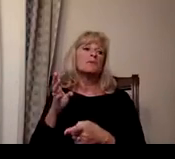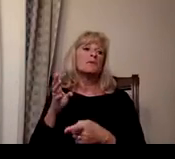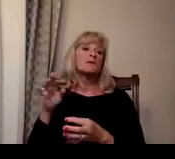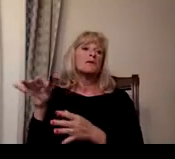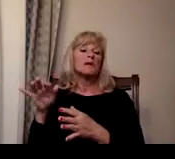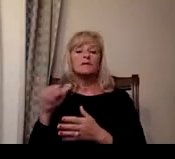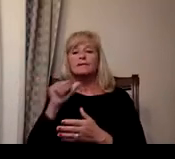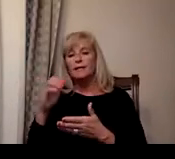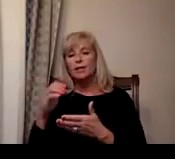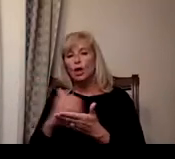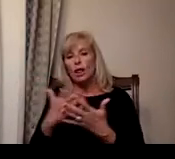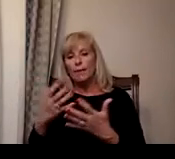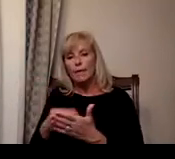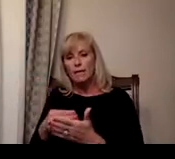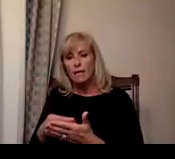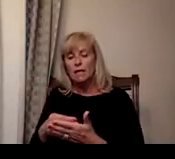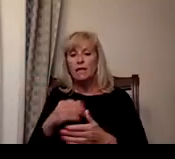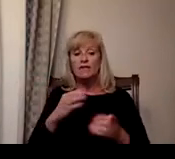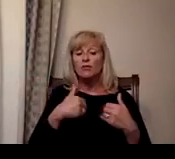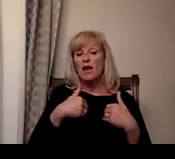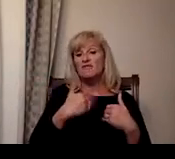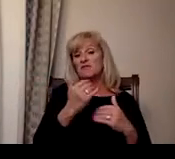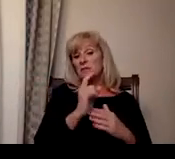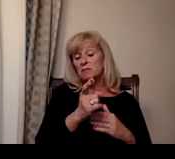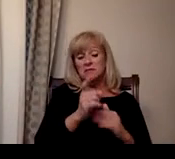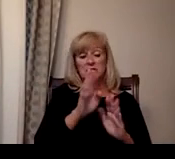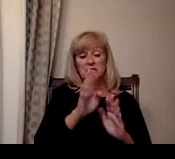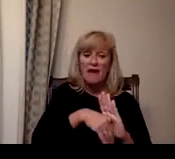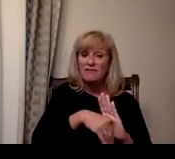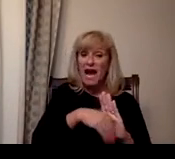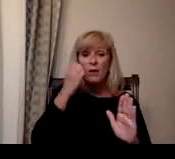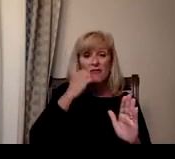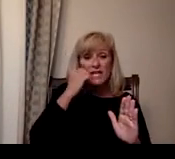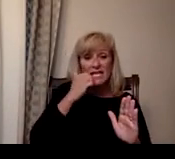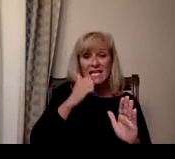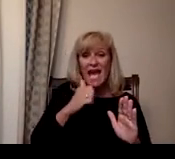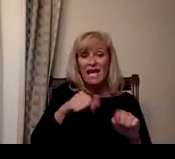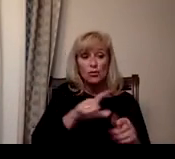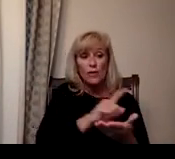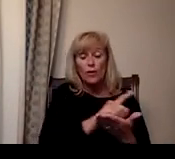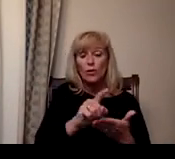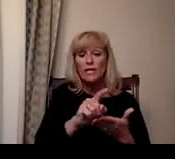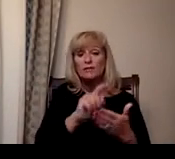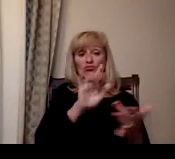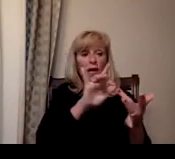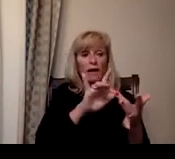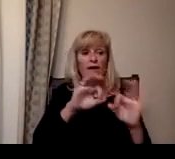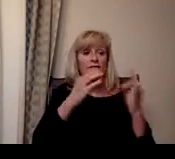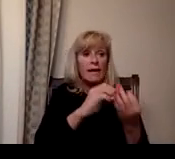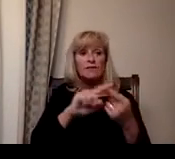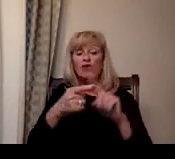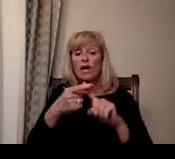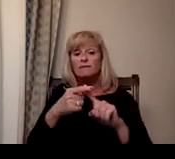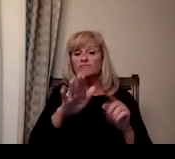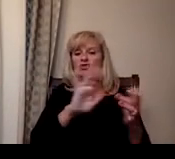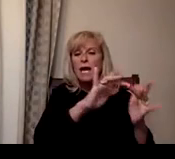15 minutes, a half hour, maybe an hour a day during the week to reach out to your network, you're going to